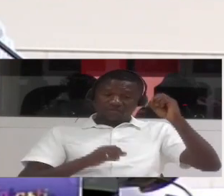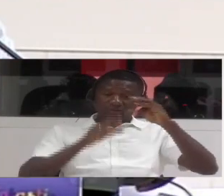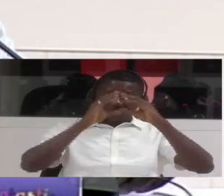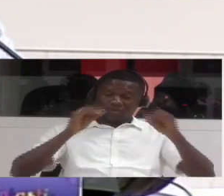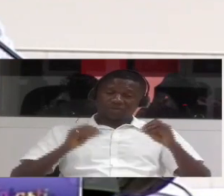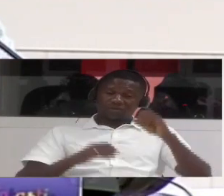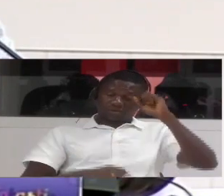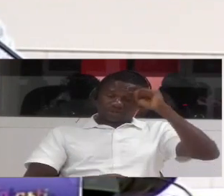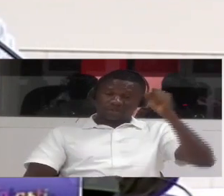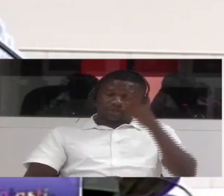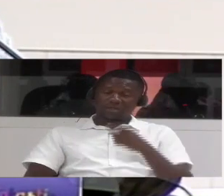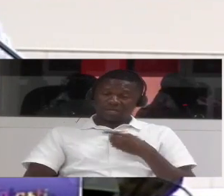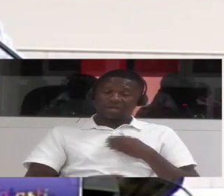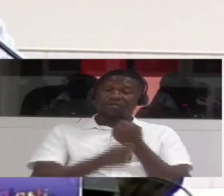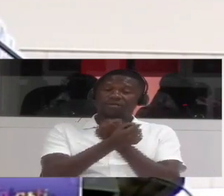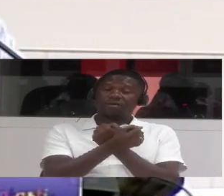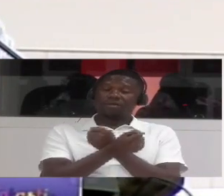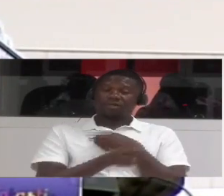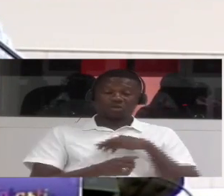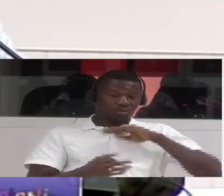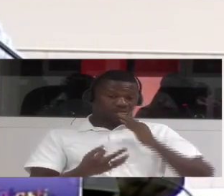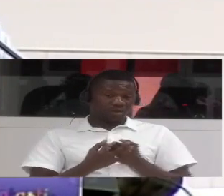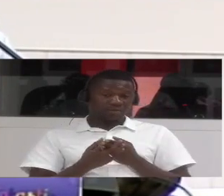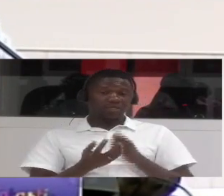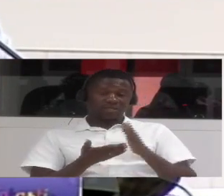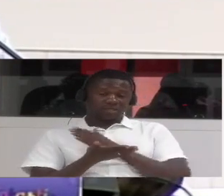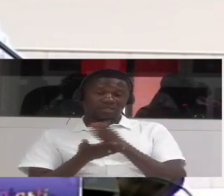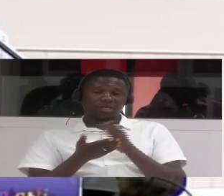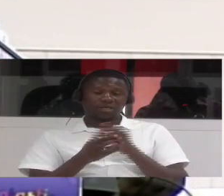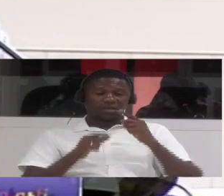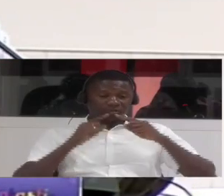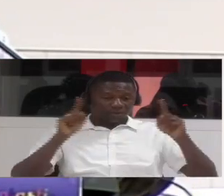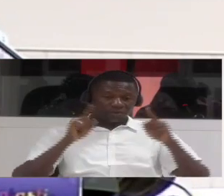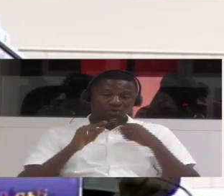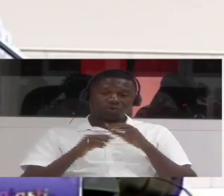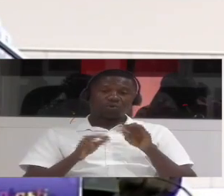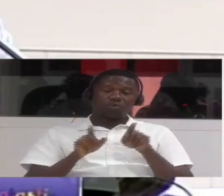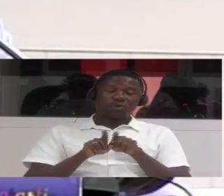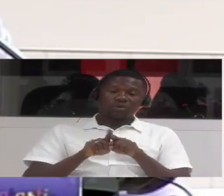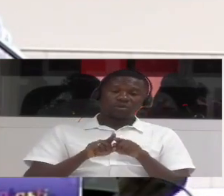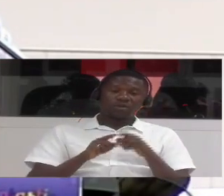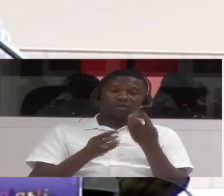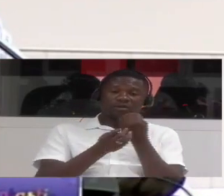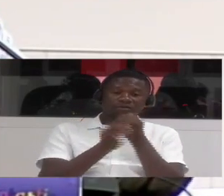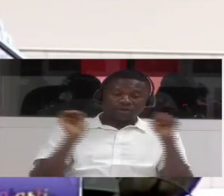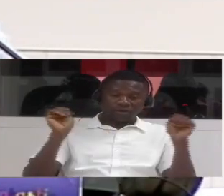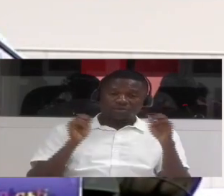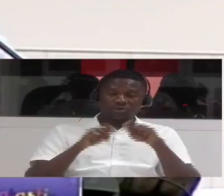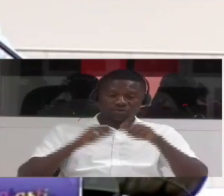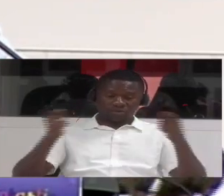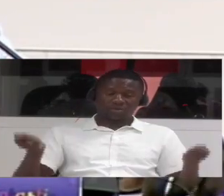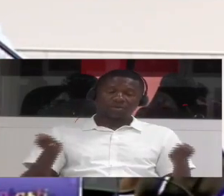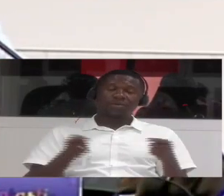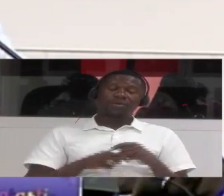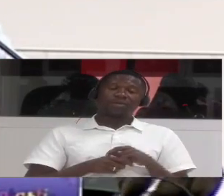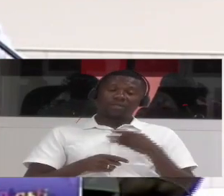she got arrested because it was believed that she shared information with Freedom newspaper. And yeah, she got